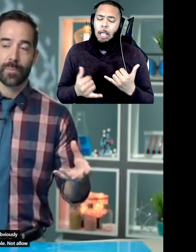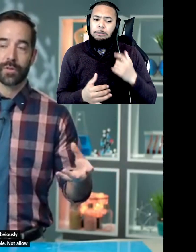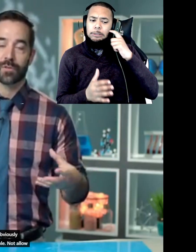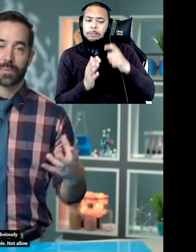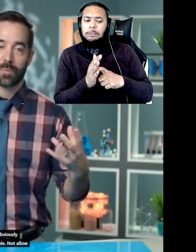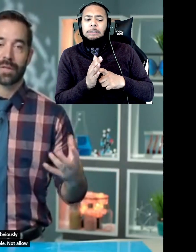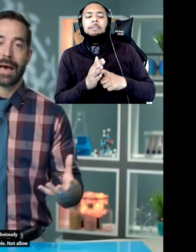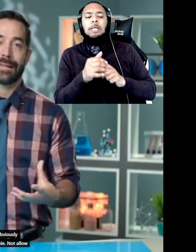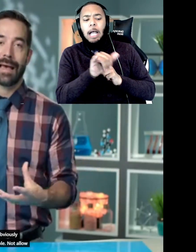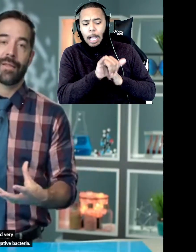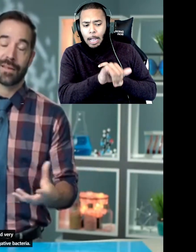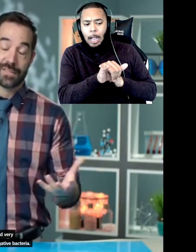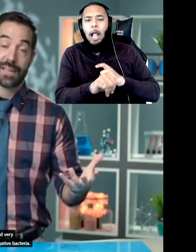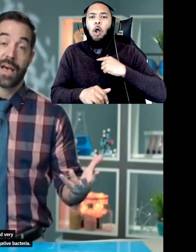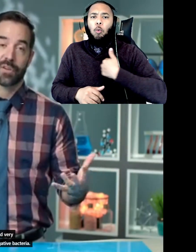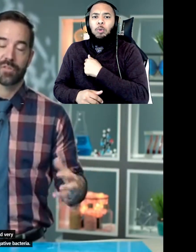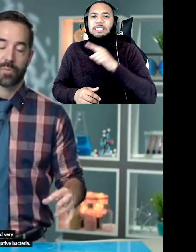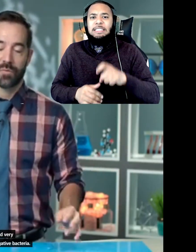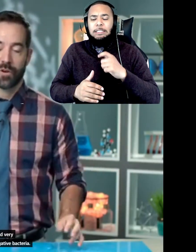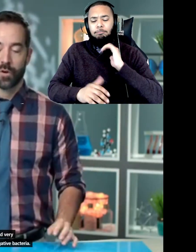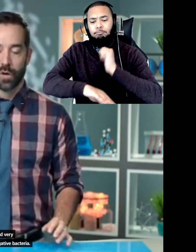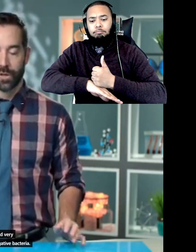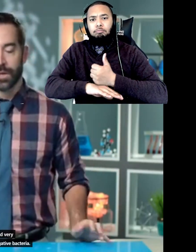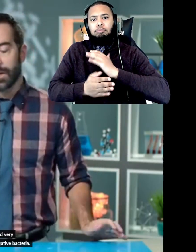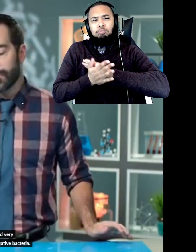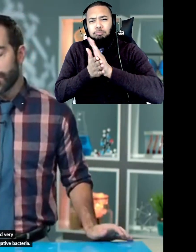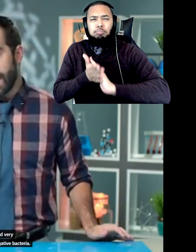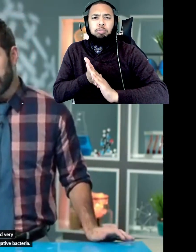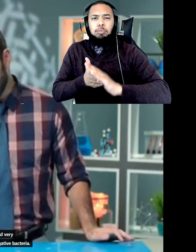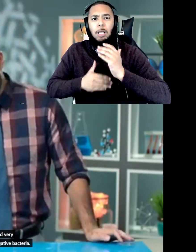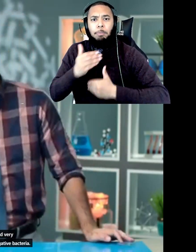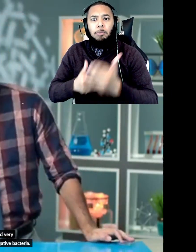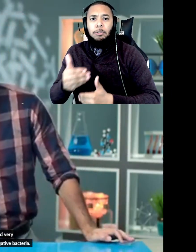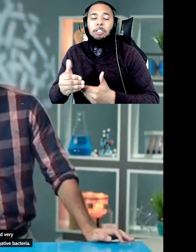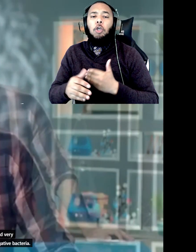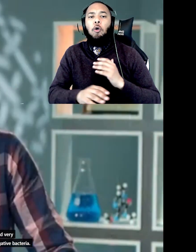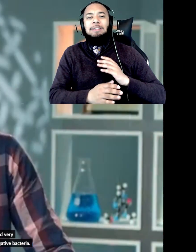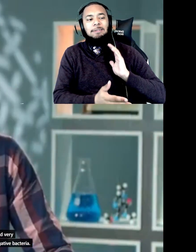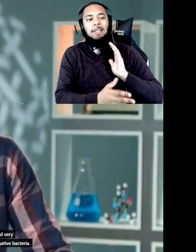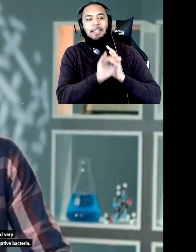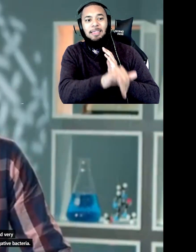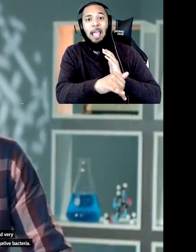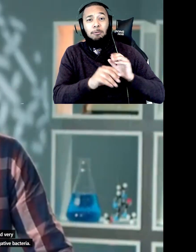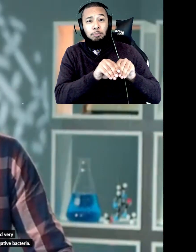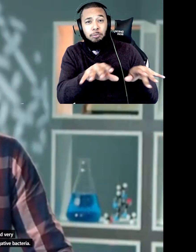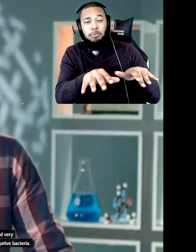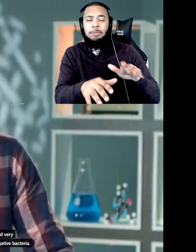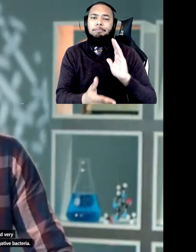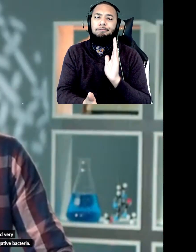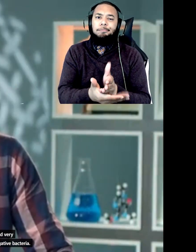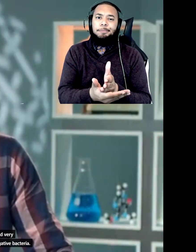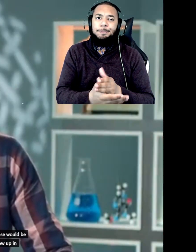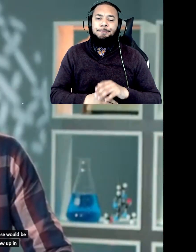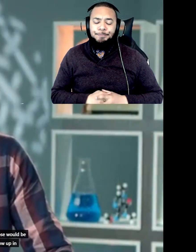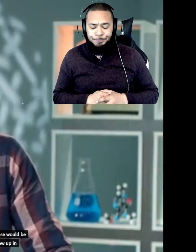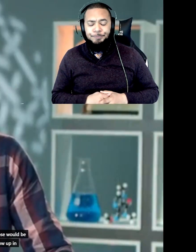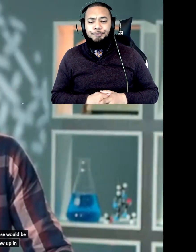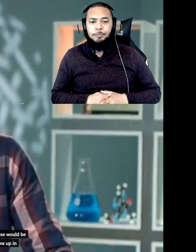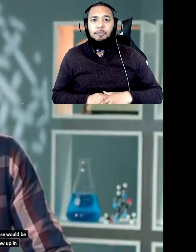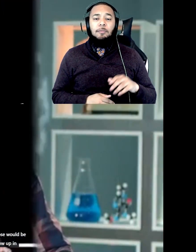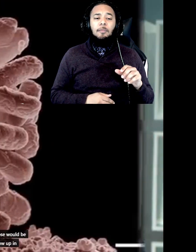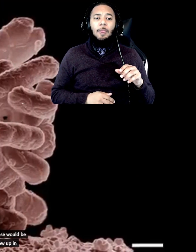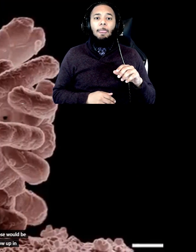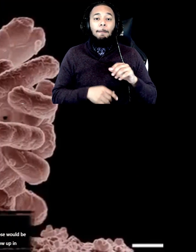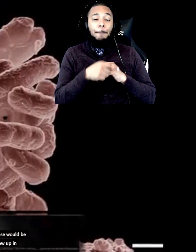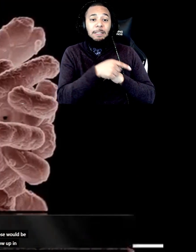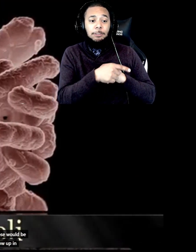know to separate those people and not allow that, because staph can spread very quickly, very rapidly. Gram-negative bacteria, a couple of examples